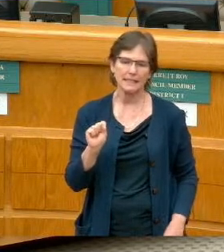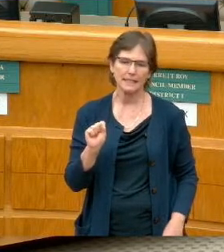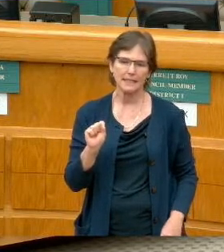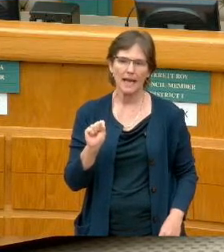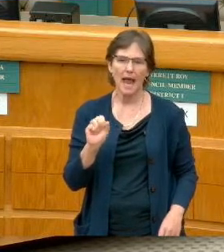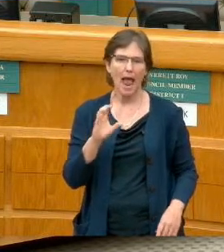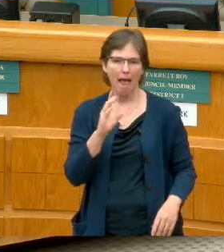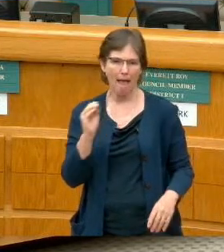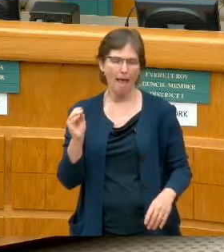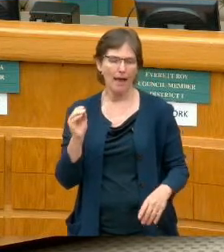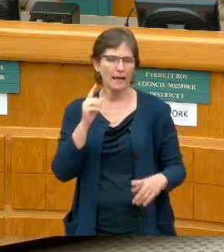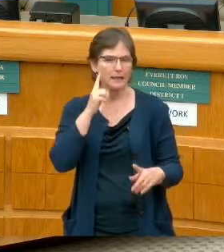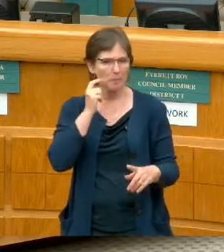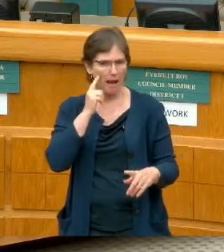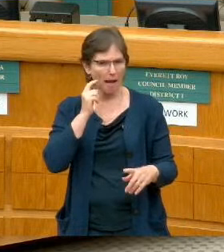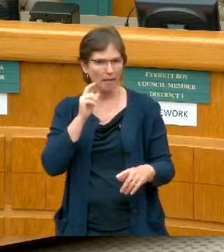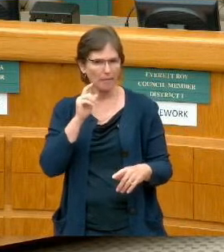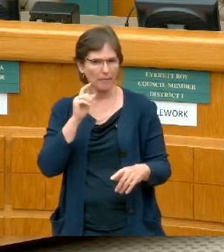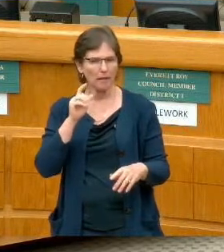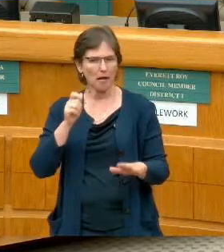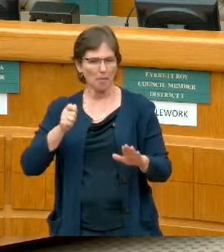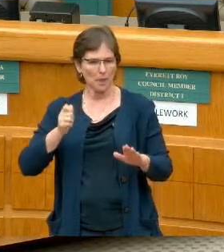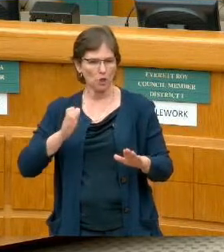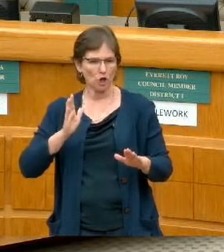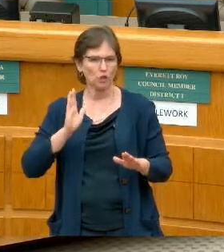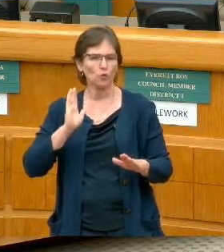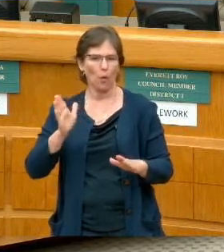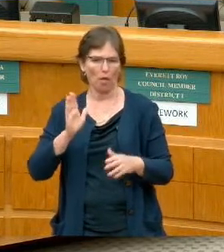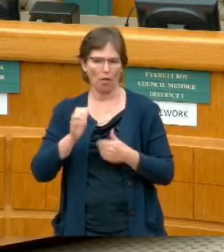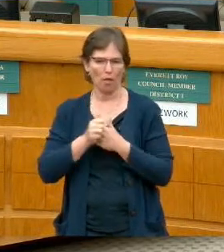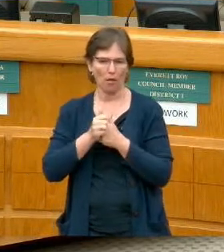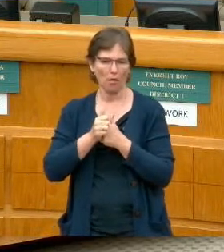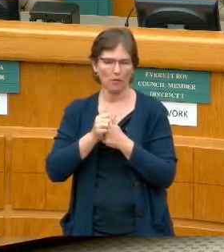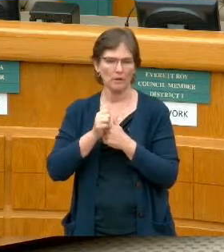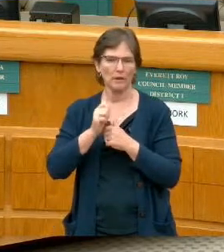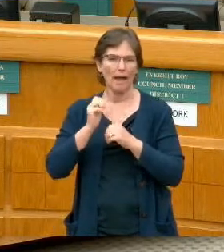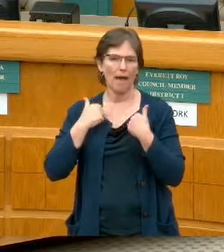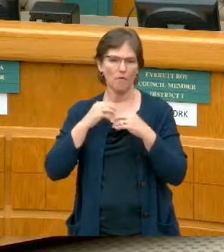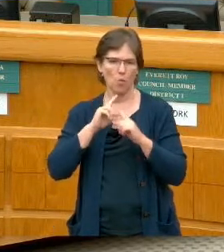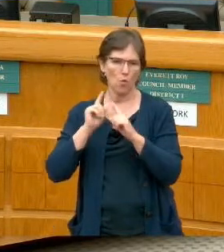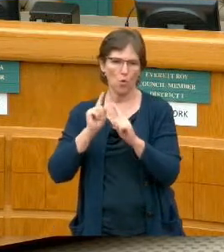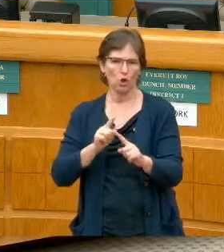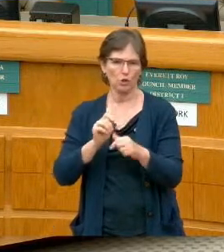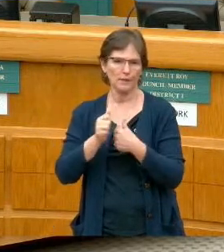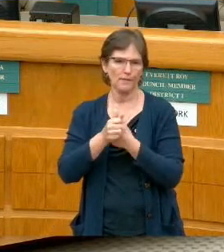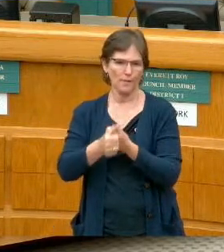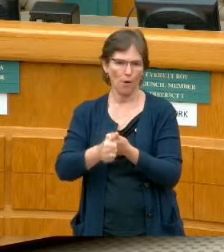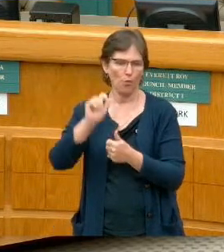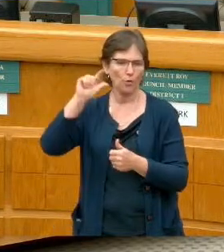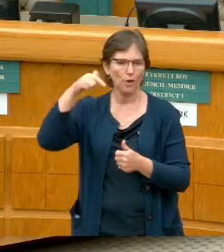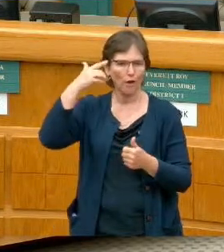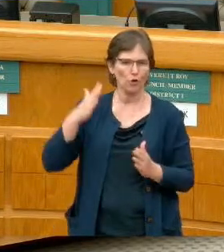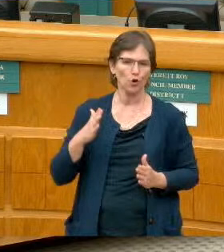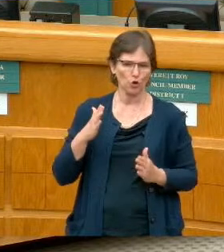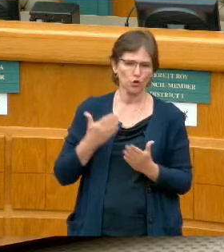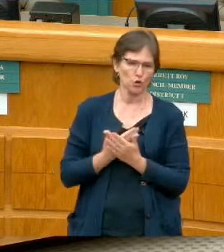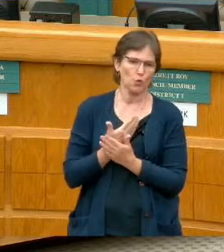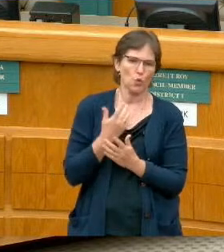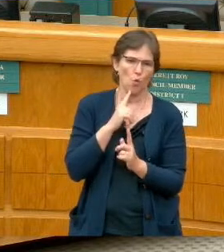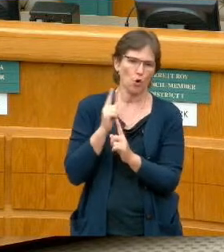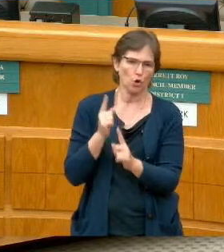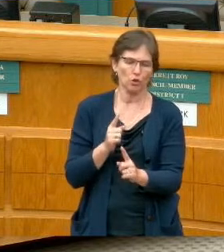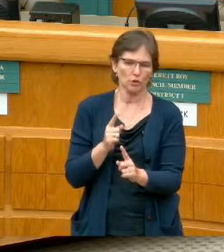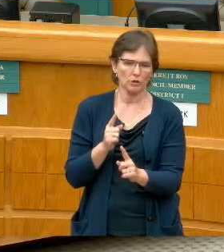to coincide or mirror what the governor has issued, that the city will likewise